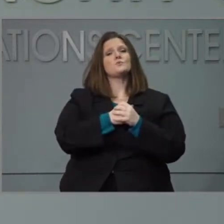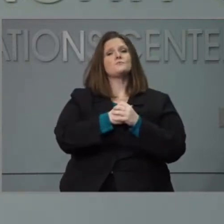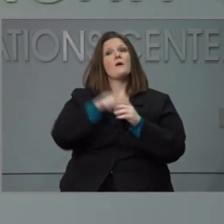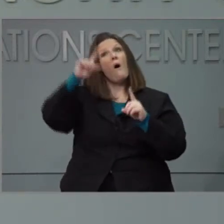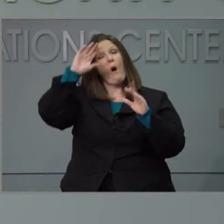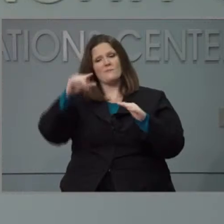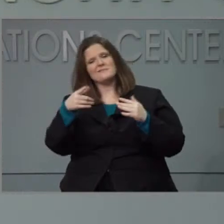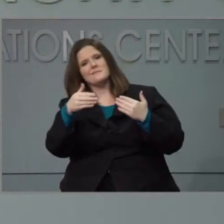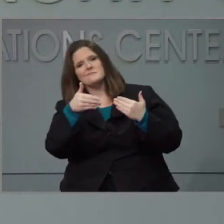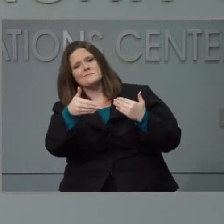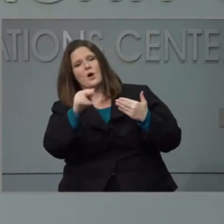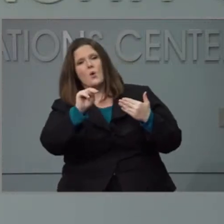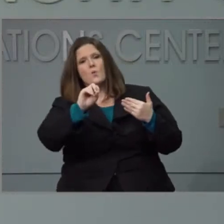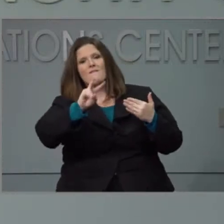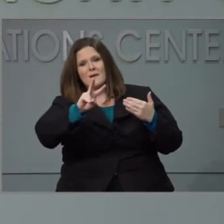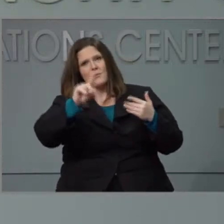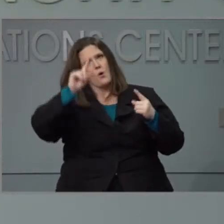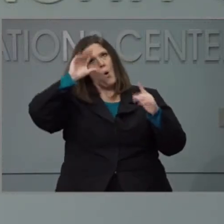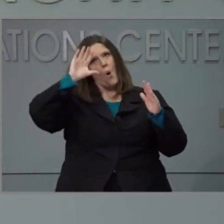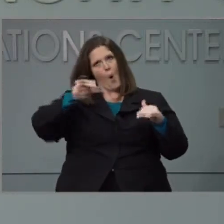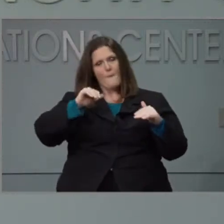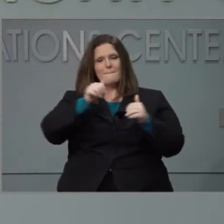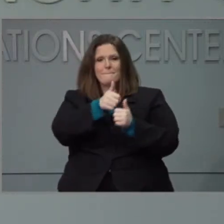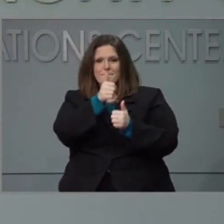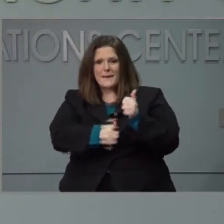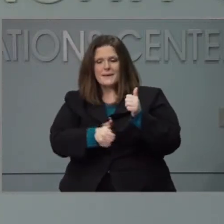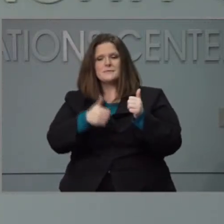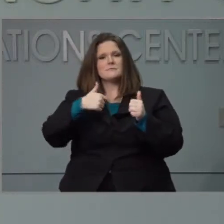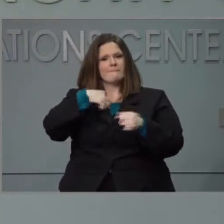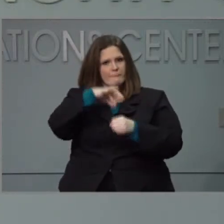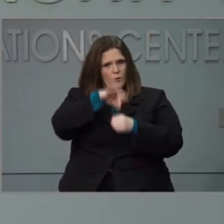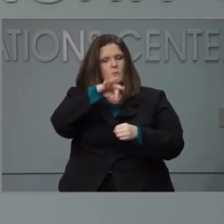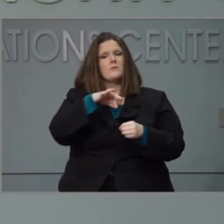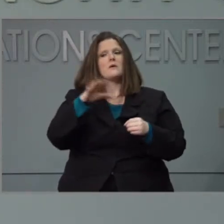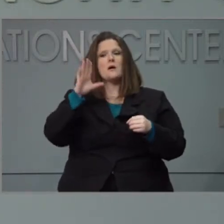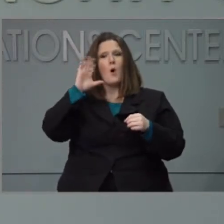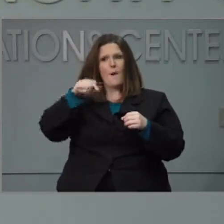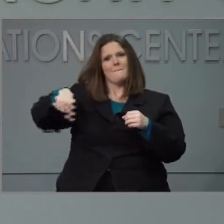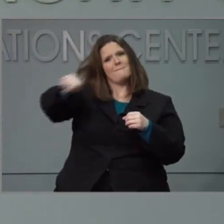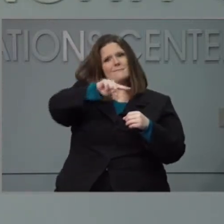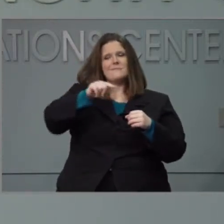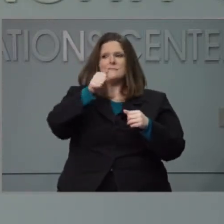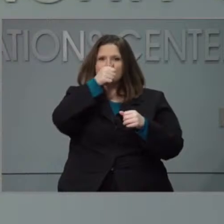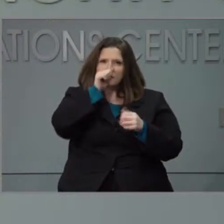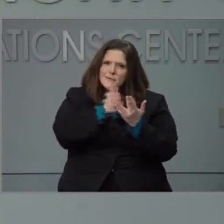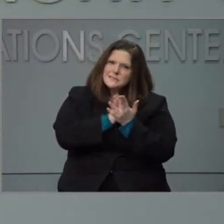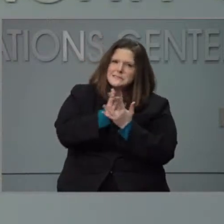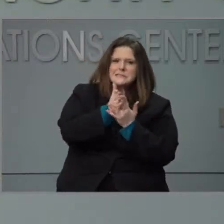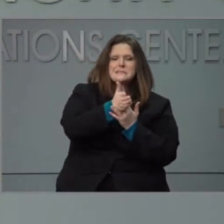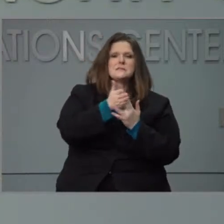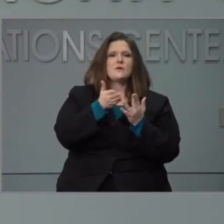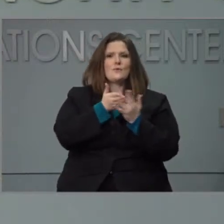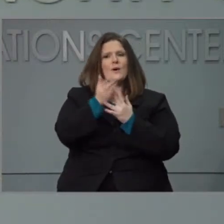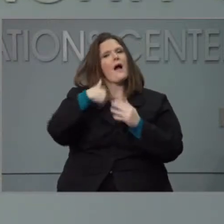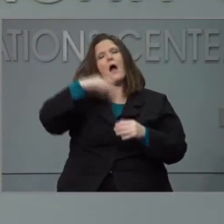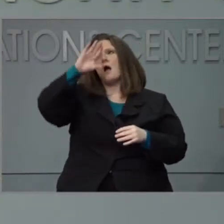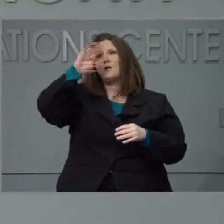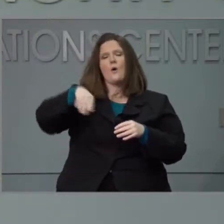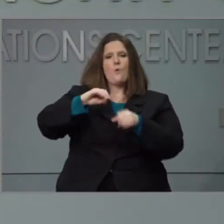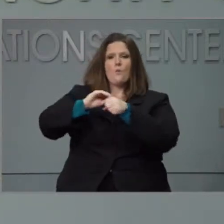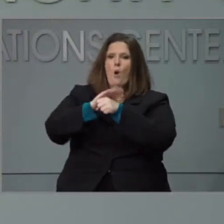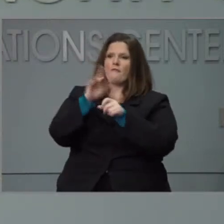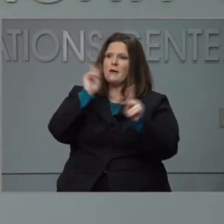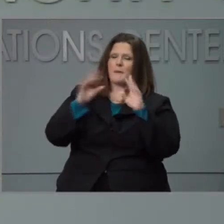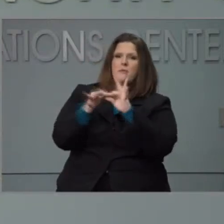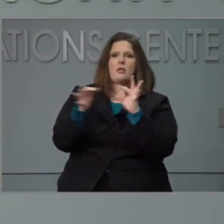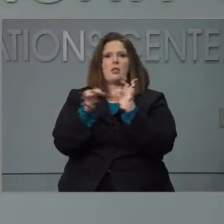election will help us come together on this. I know that this has been involved in the political process,